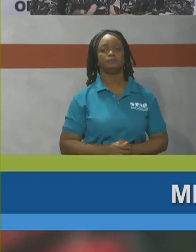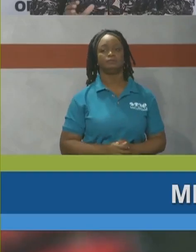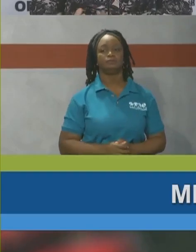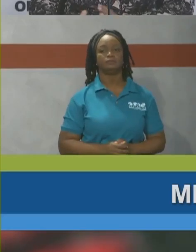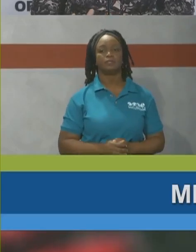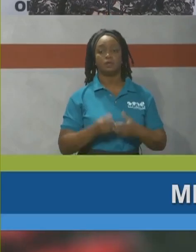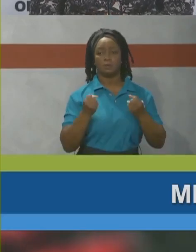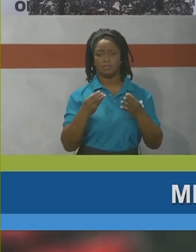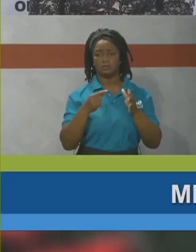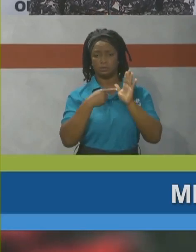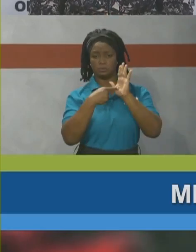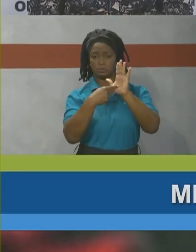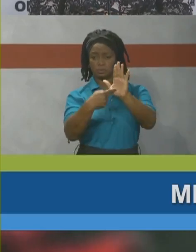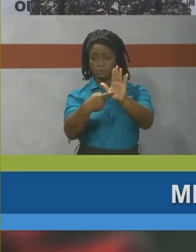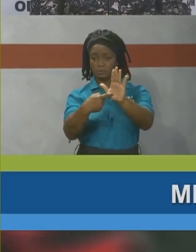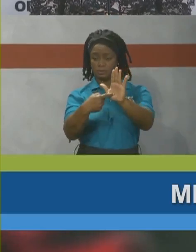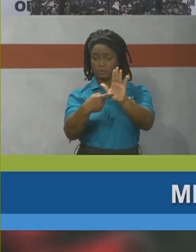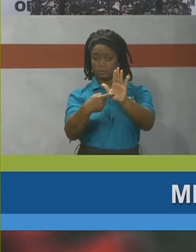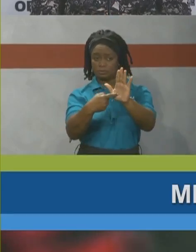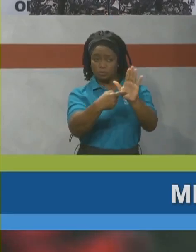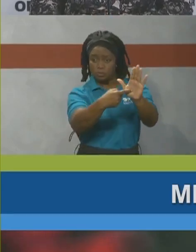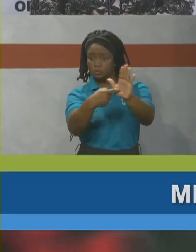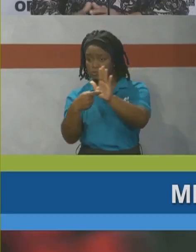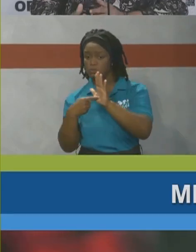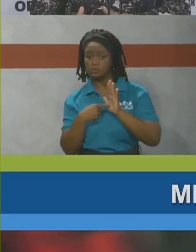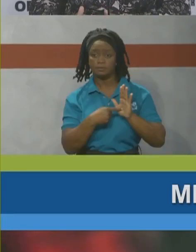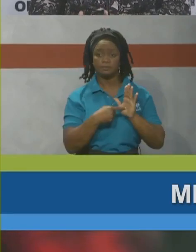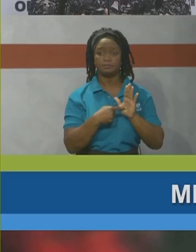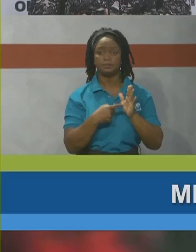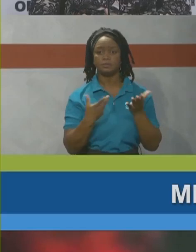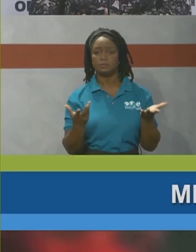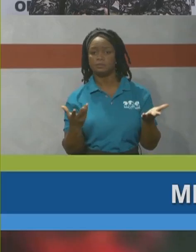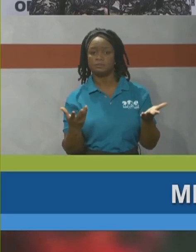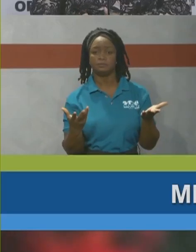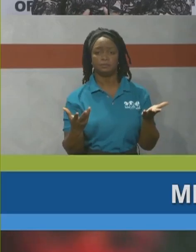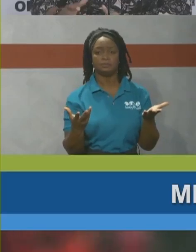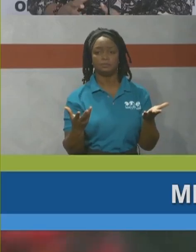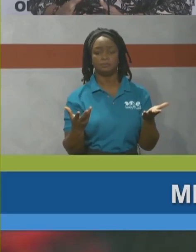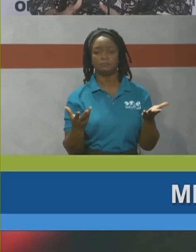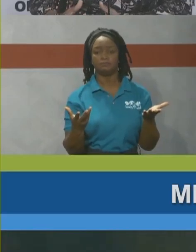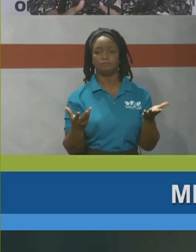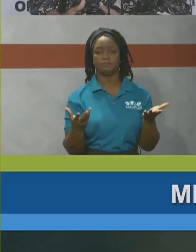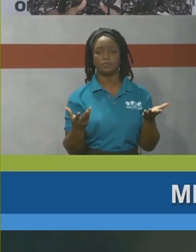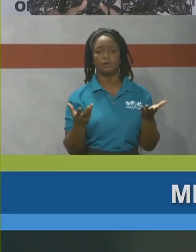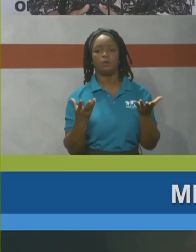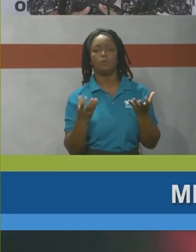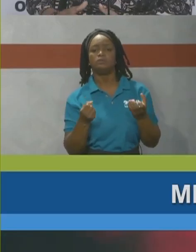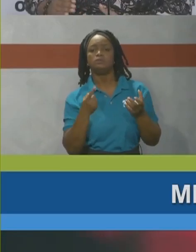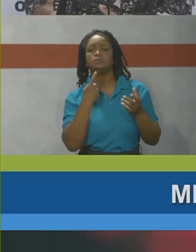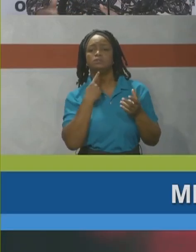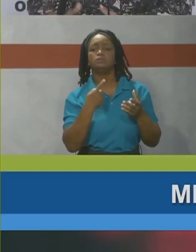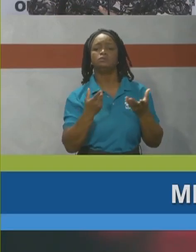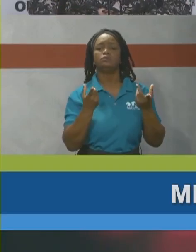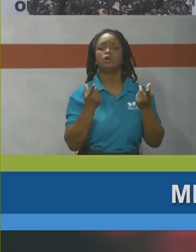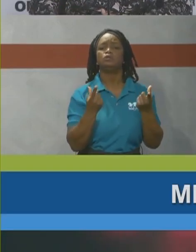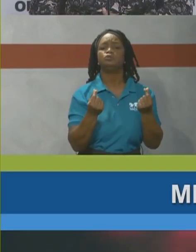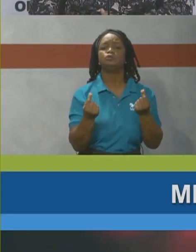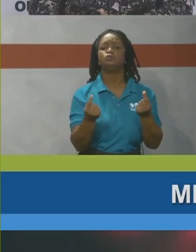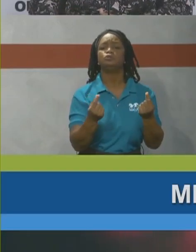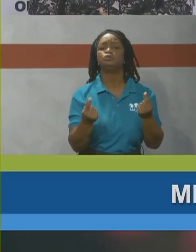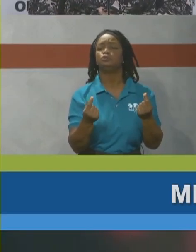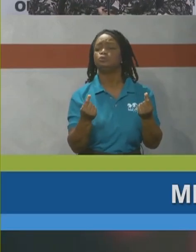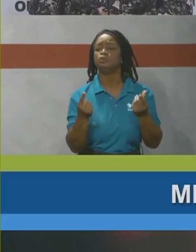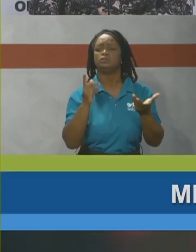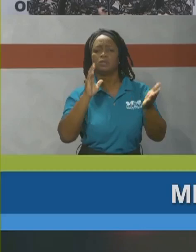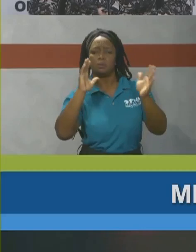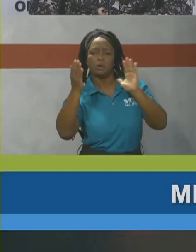show the population really of where we're at. Of course, you want to show what you're doing, and you also want to compare to international